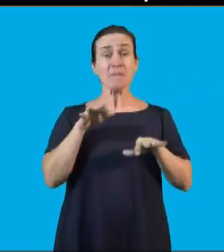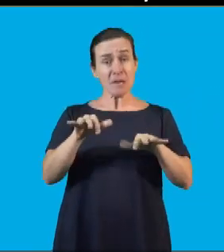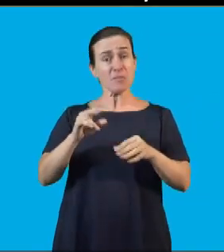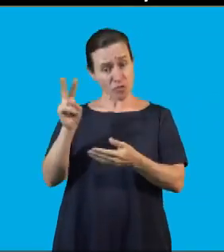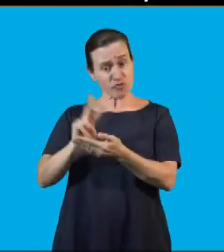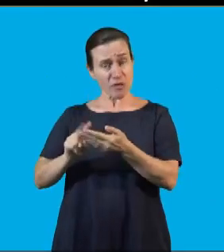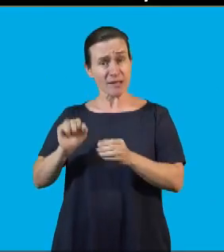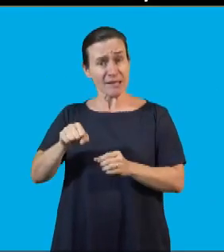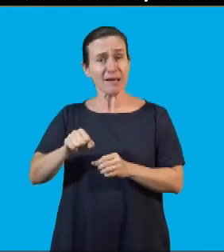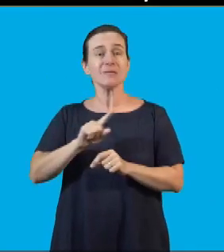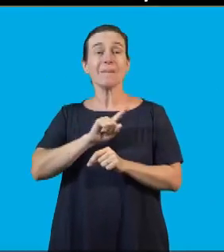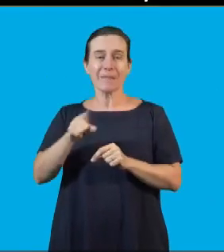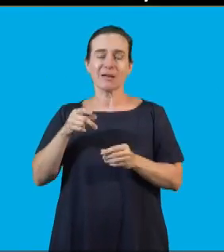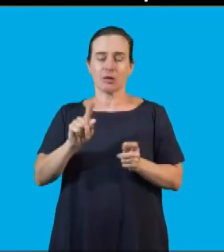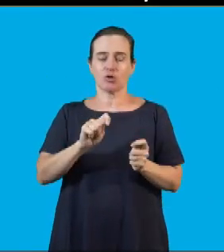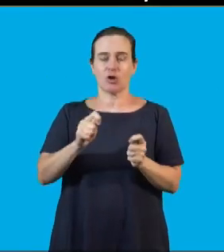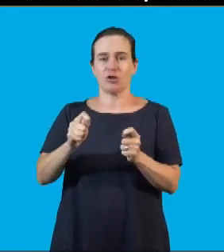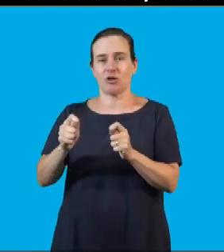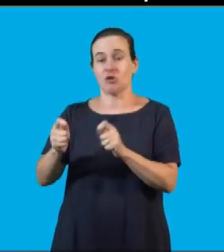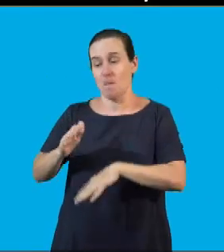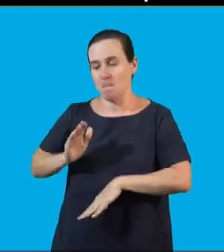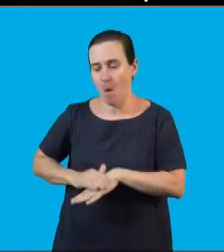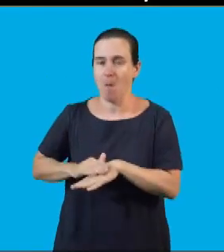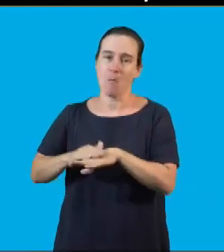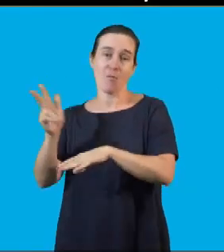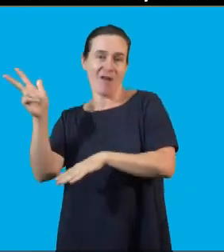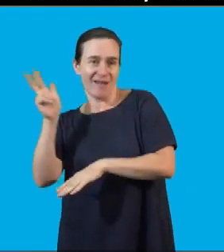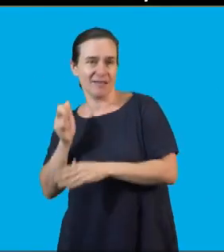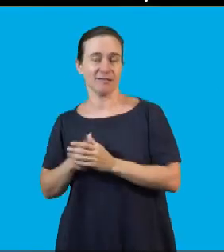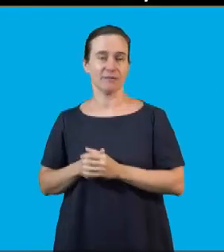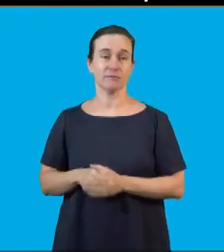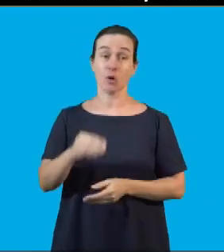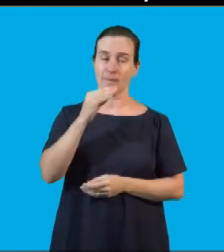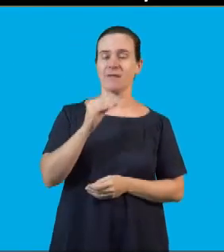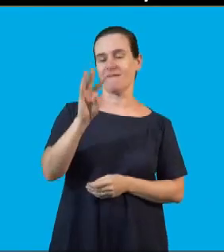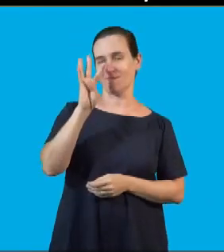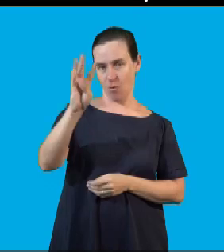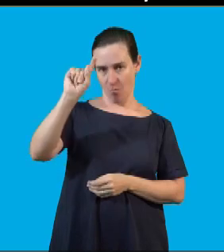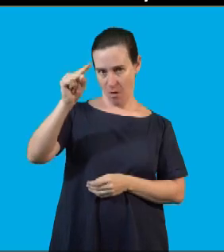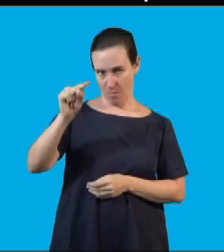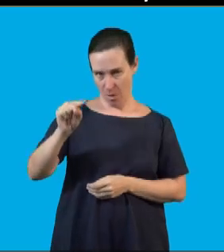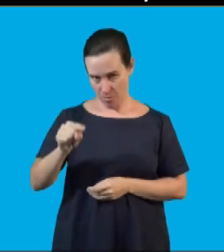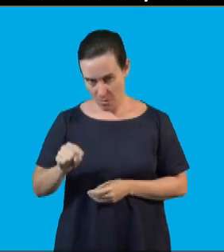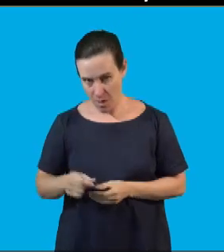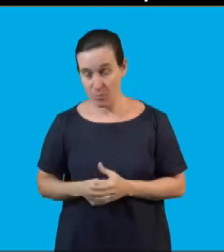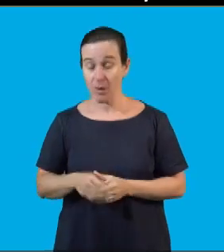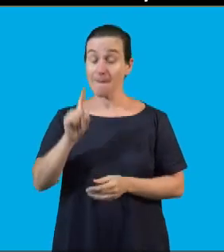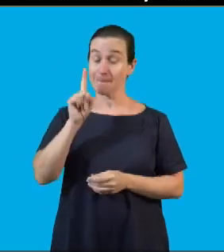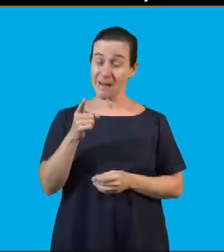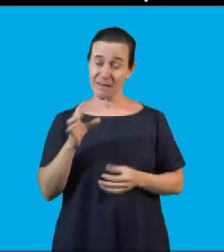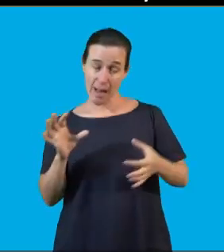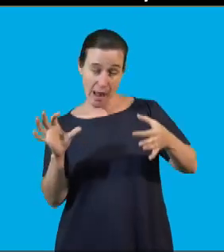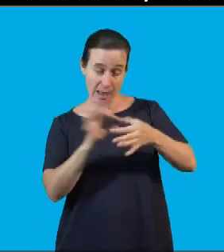is definitely a shift to the audiobook market, to listening. So 4 marks will be credited if